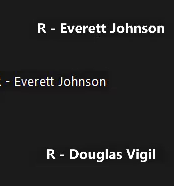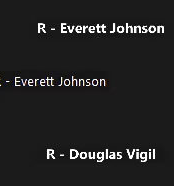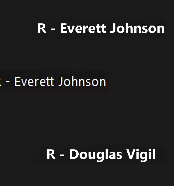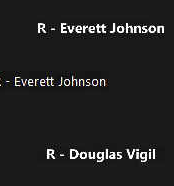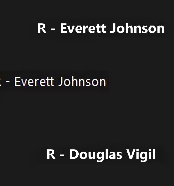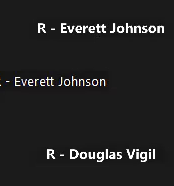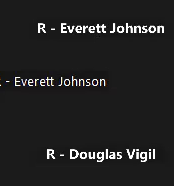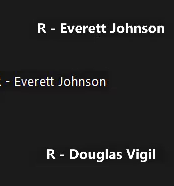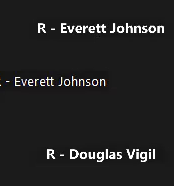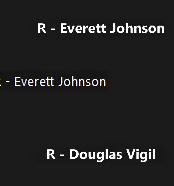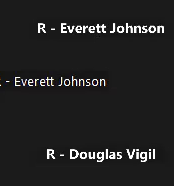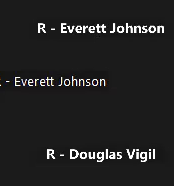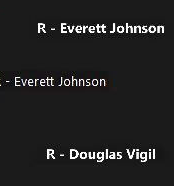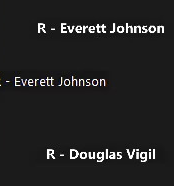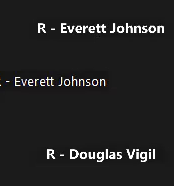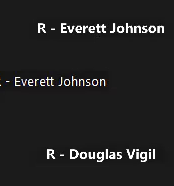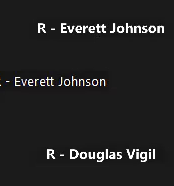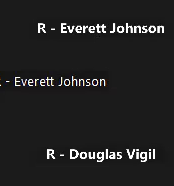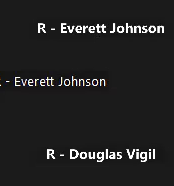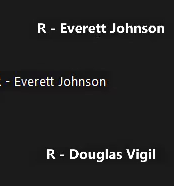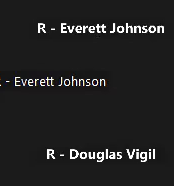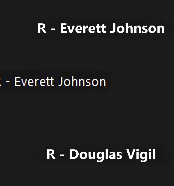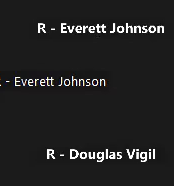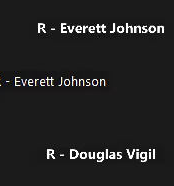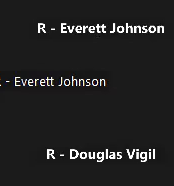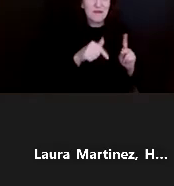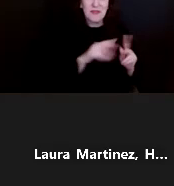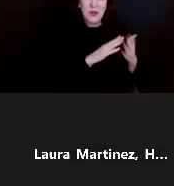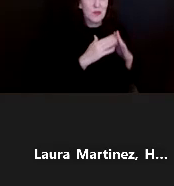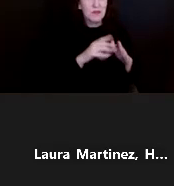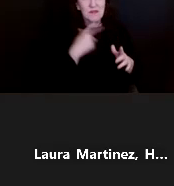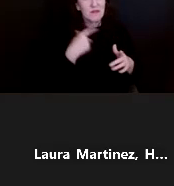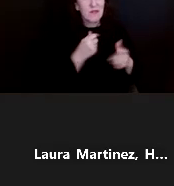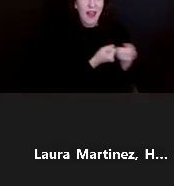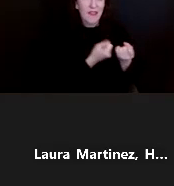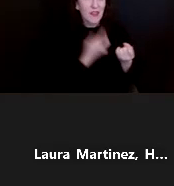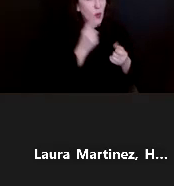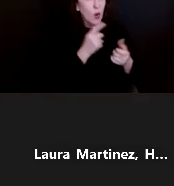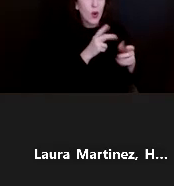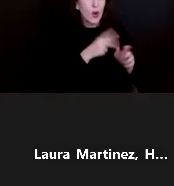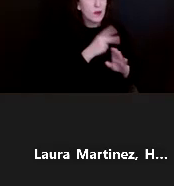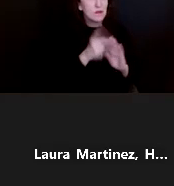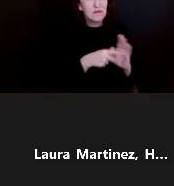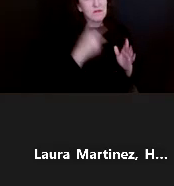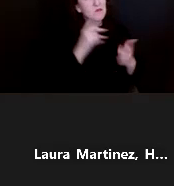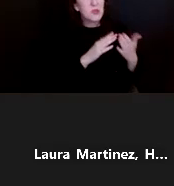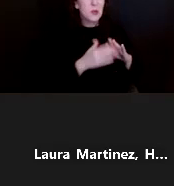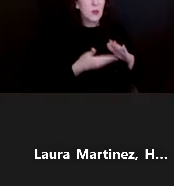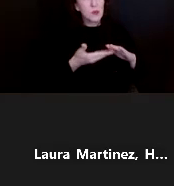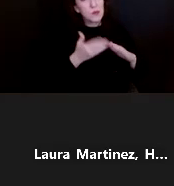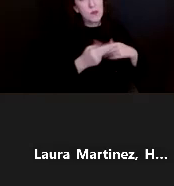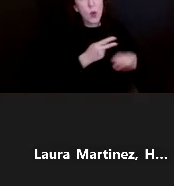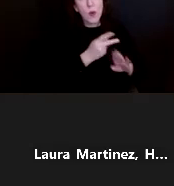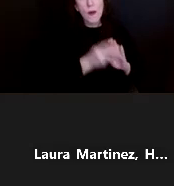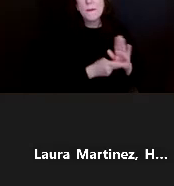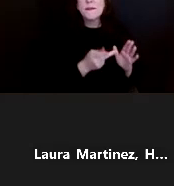pretty much all the folks on this committee are really good advocates in the community about how our programs run. I've heard it time and time again that a lot of our